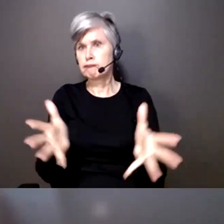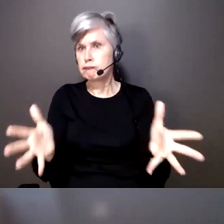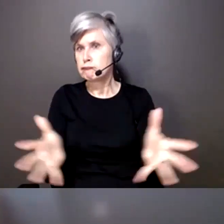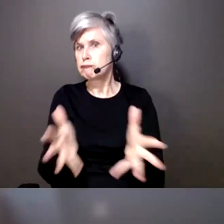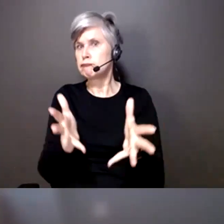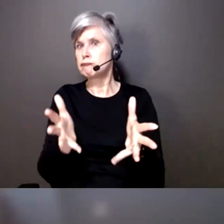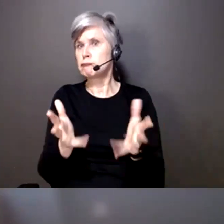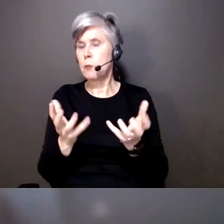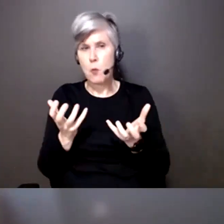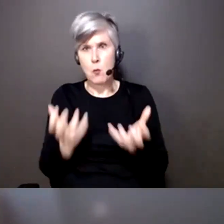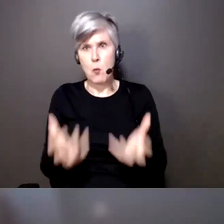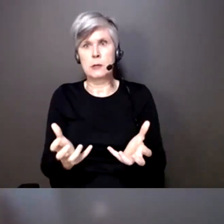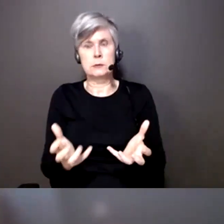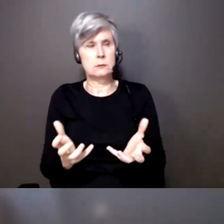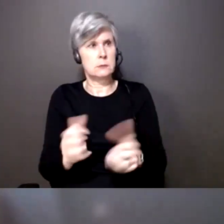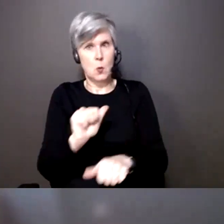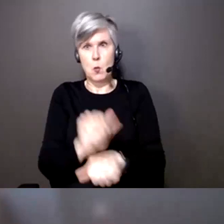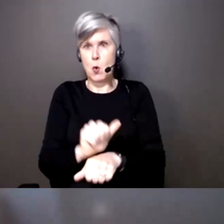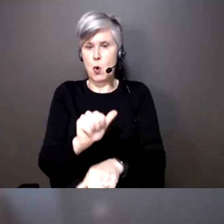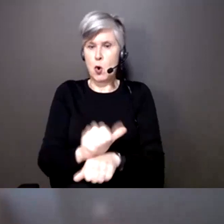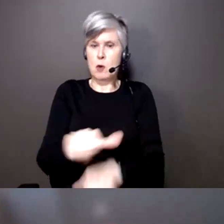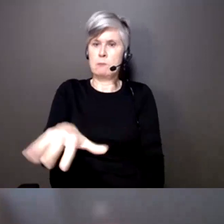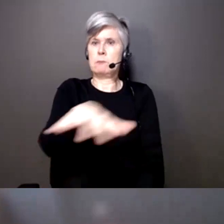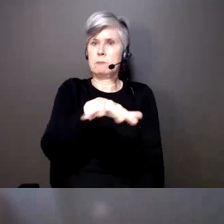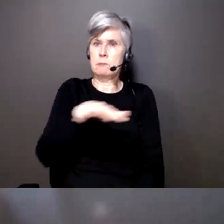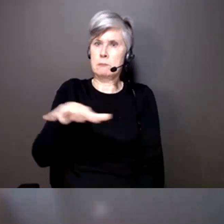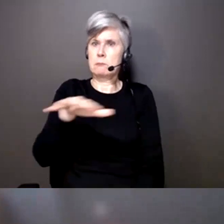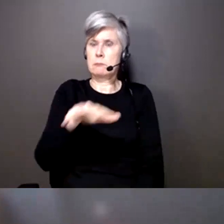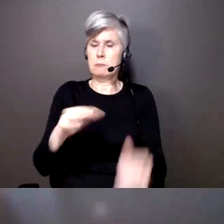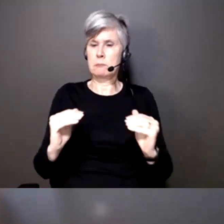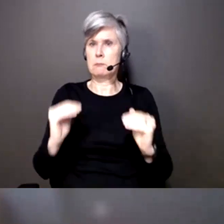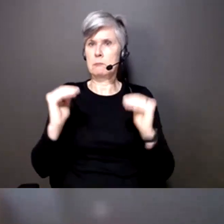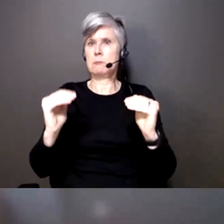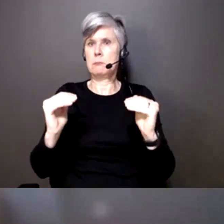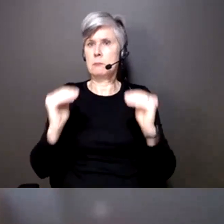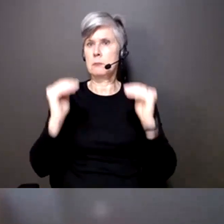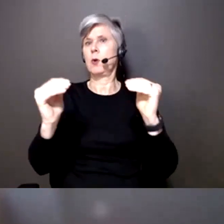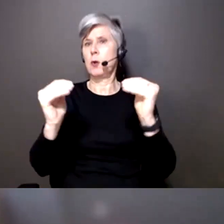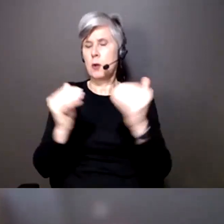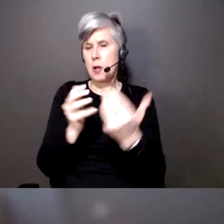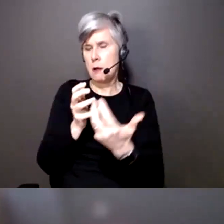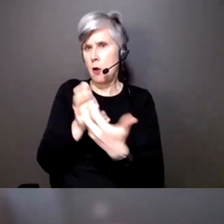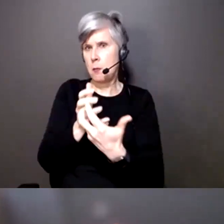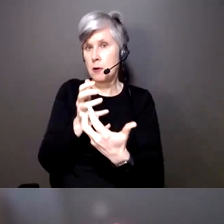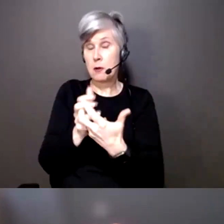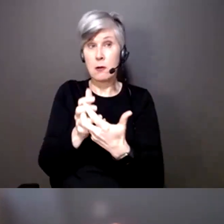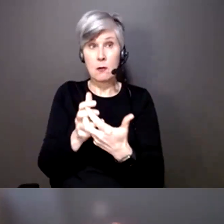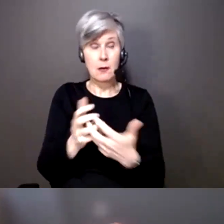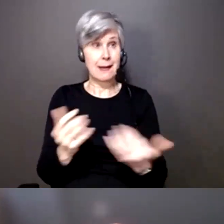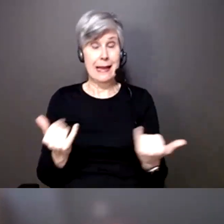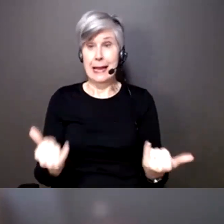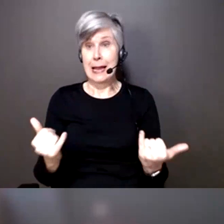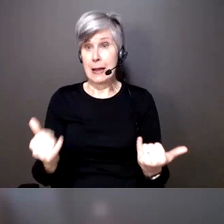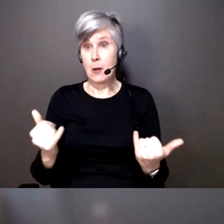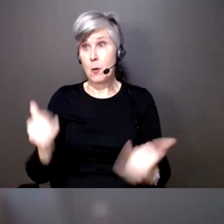streamline workplace accommodation. So our workshop hopefully will answer many of your